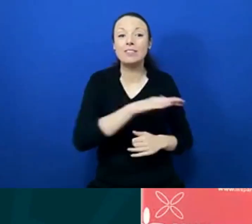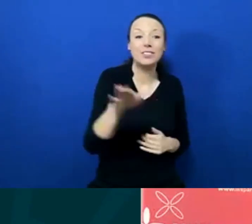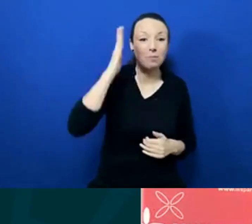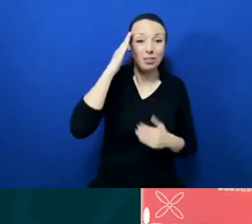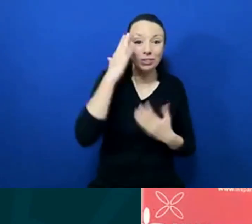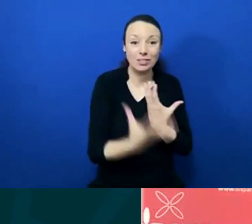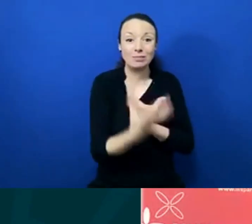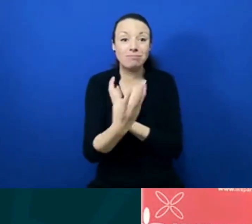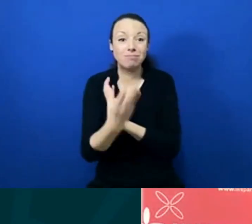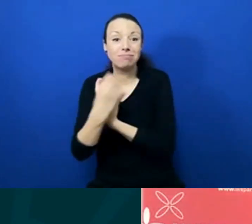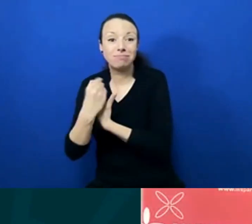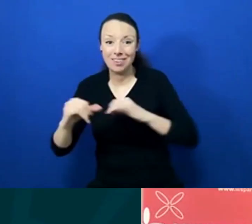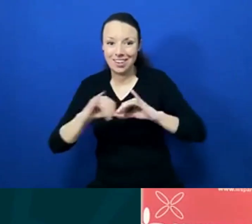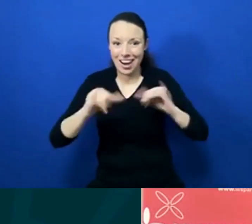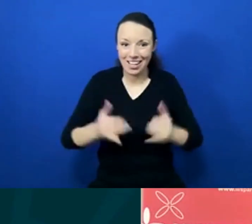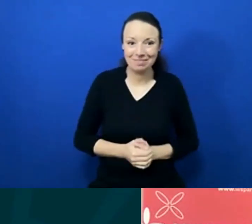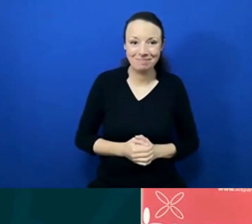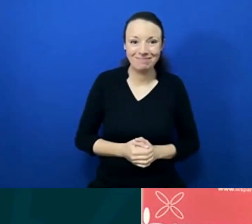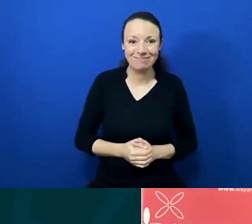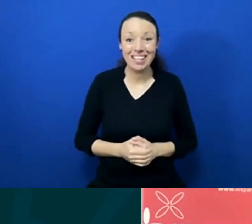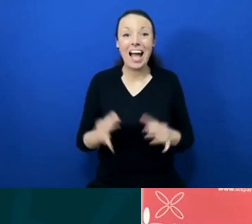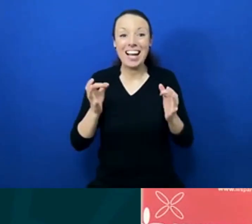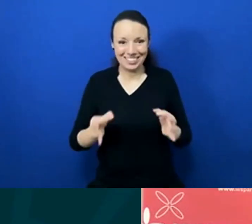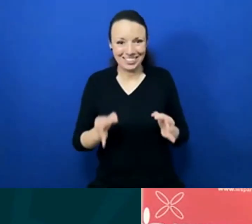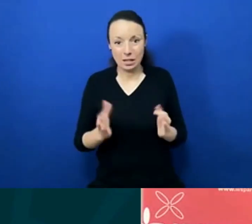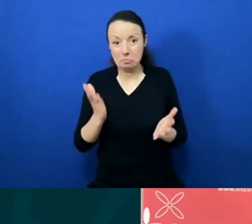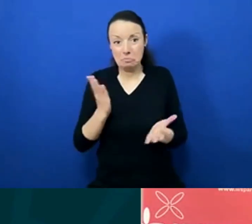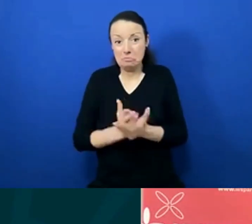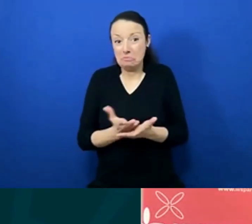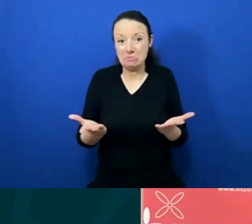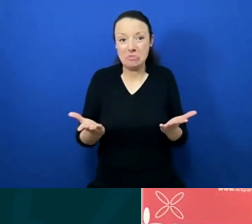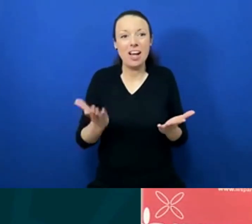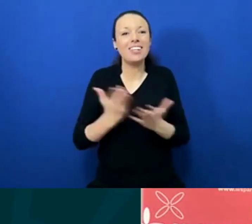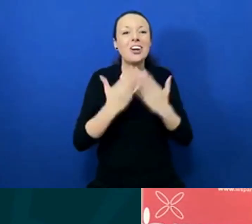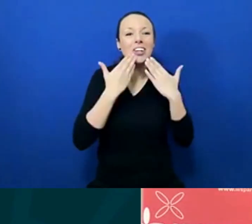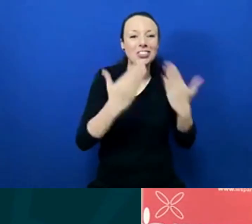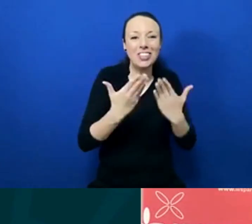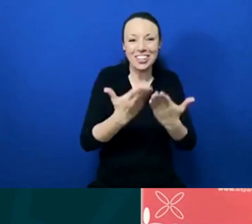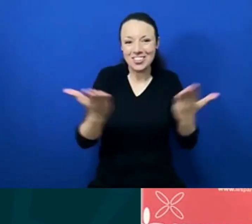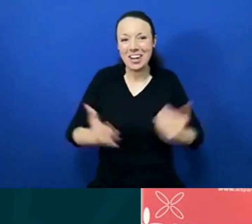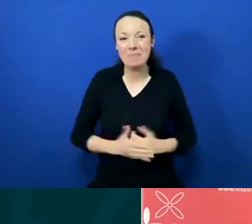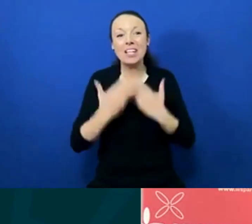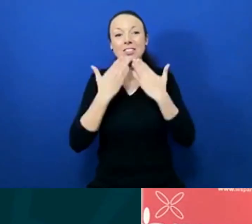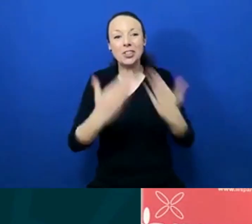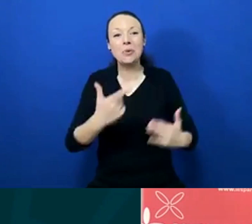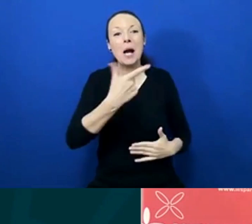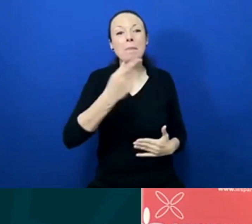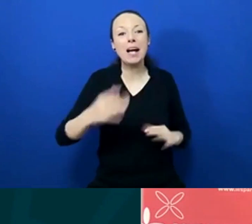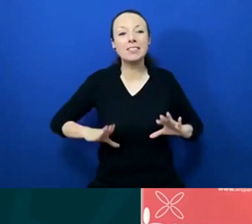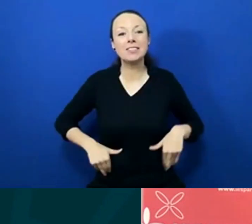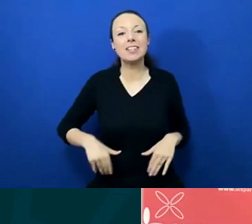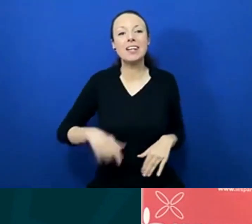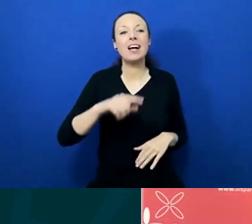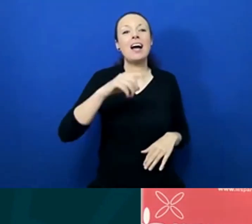how to introduce all the residents in this program. And right now, on behalf of the organizers, I'd like to